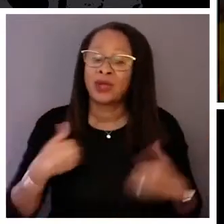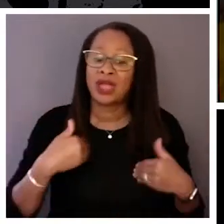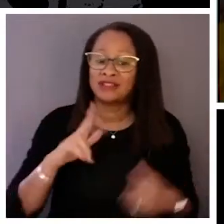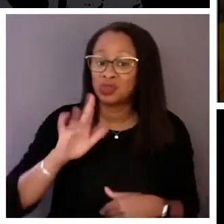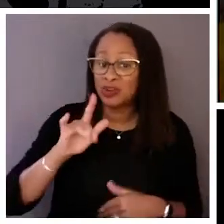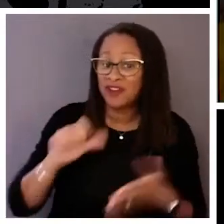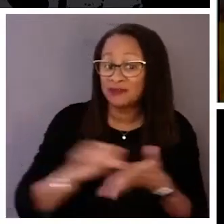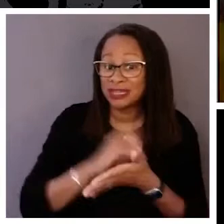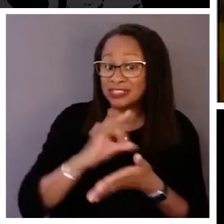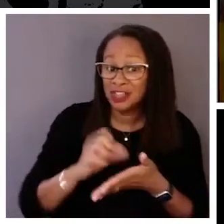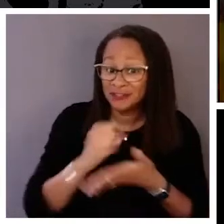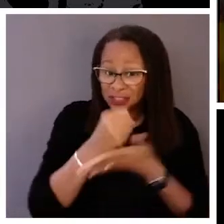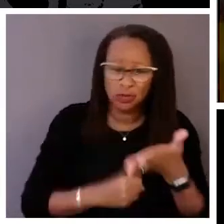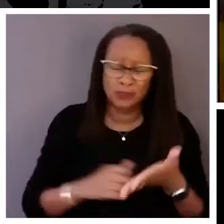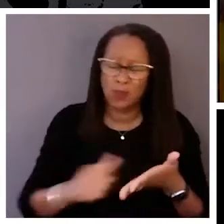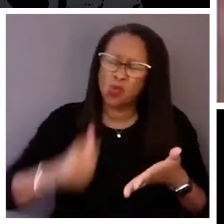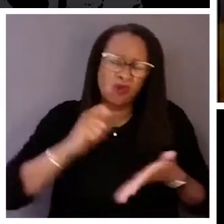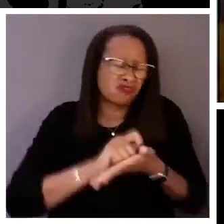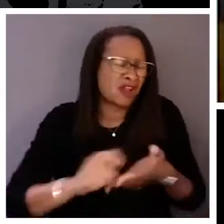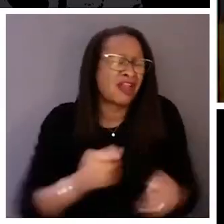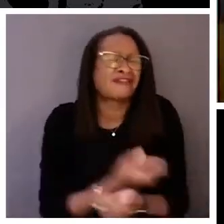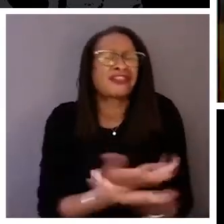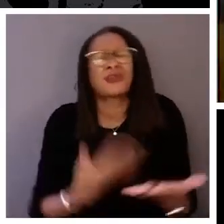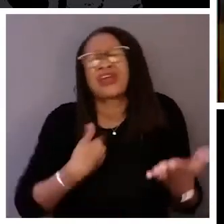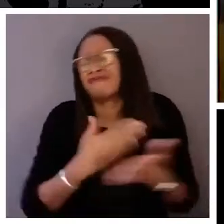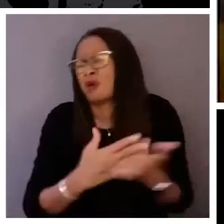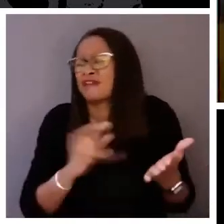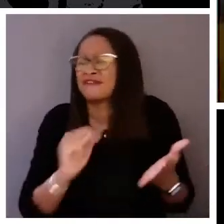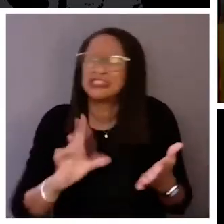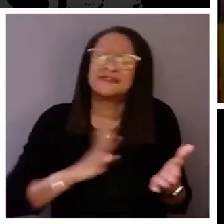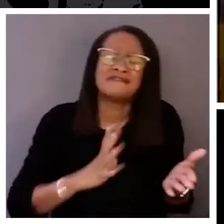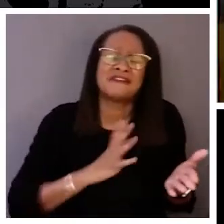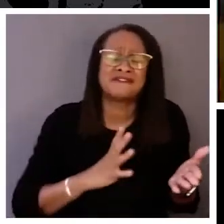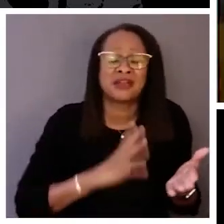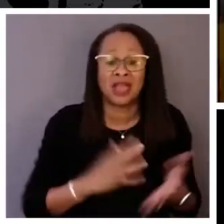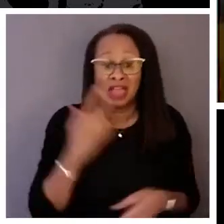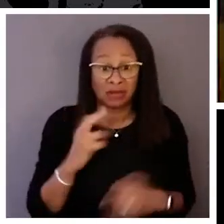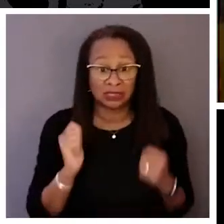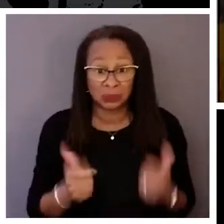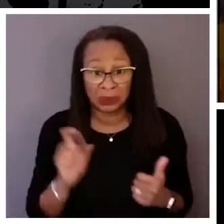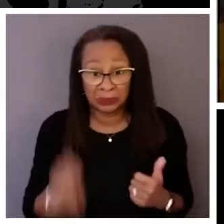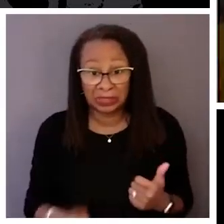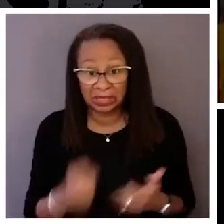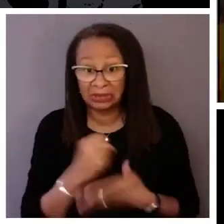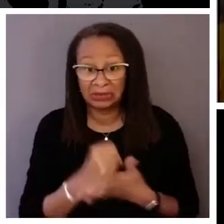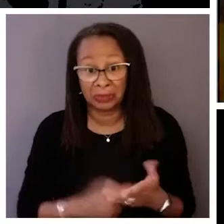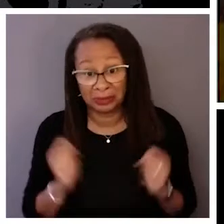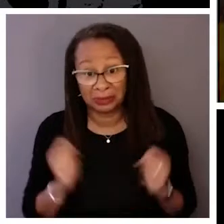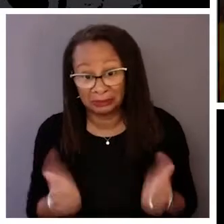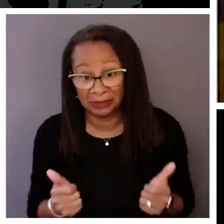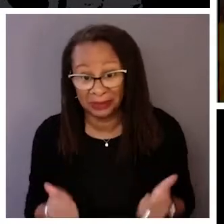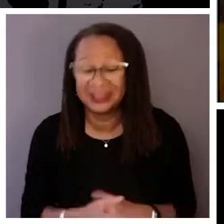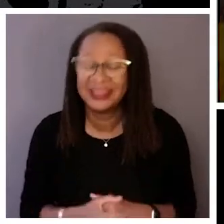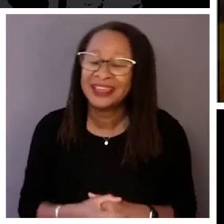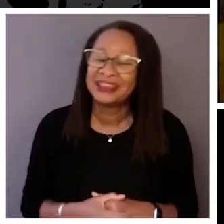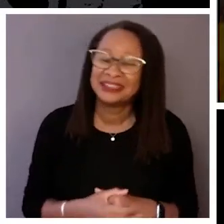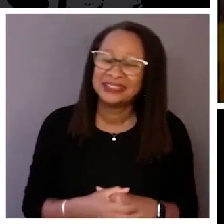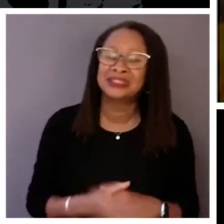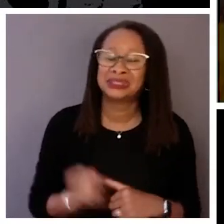of a script, and we're like, we're not going to write the whole script, just we have part of a script, and realized we needed a script very badly. So